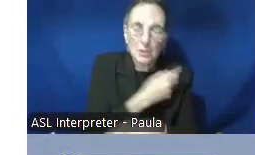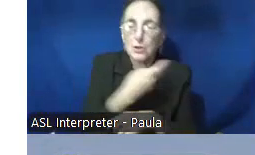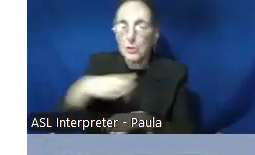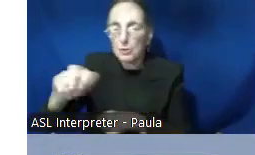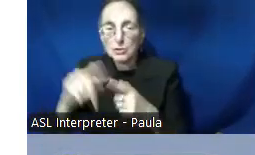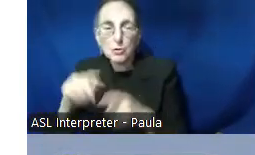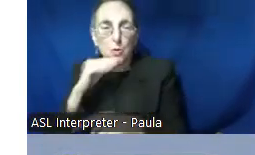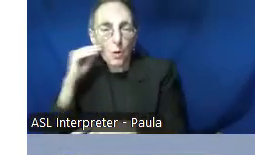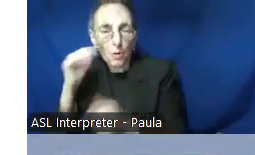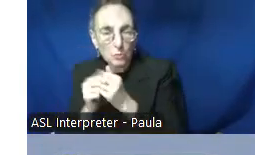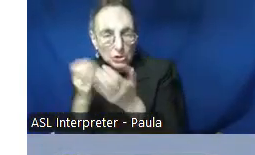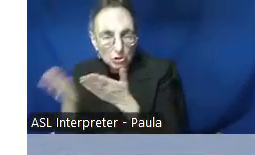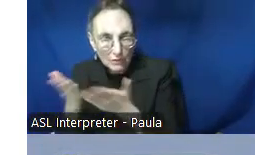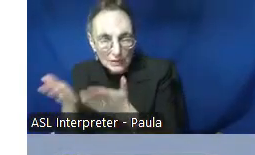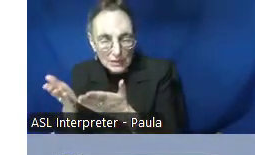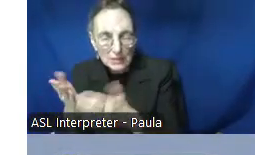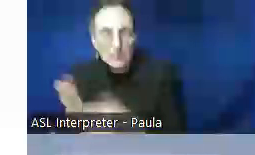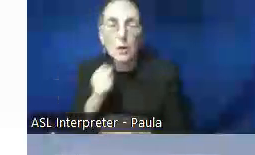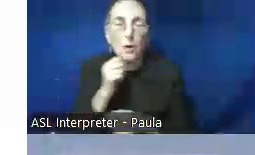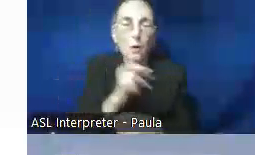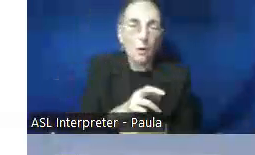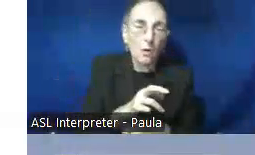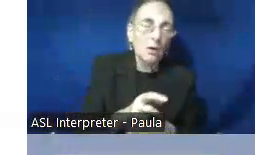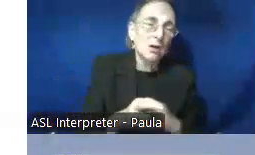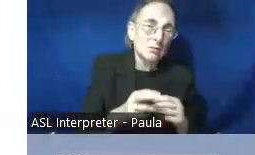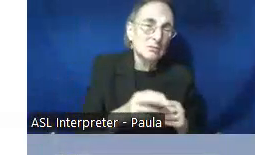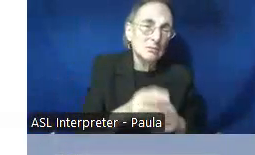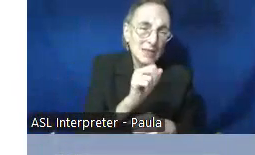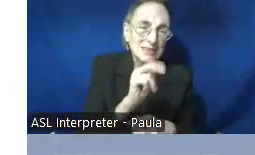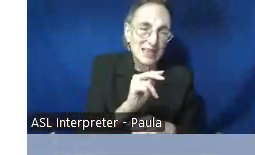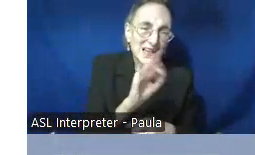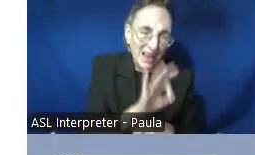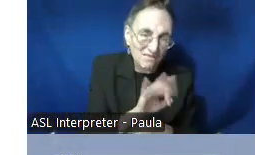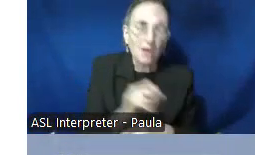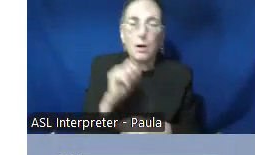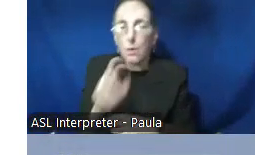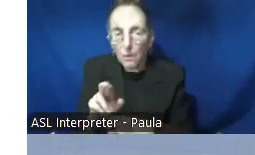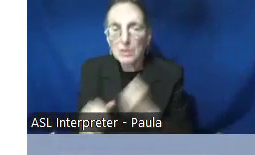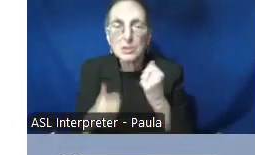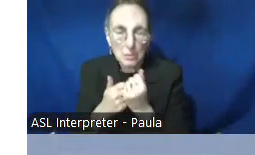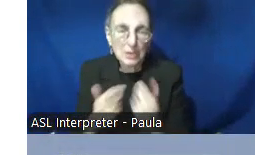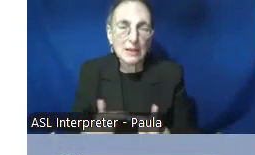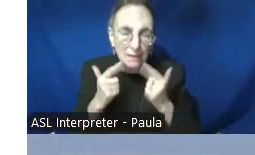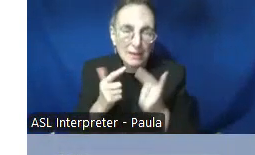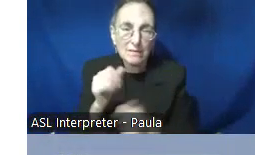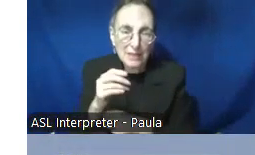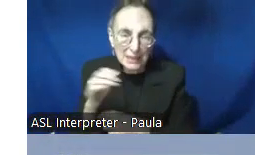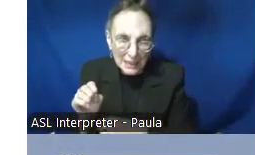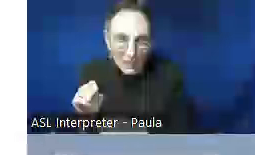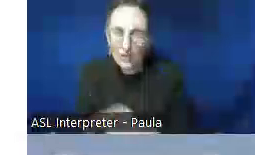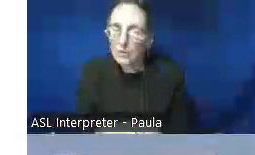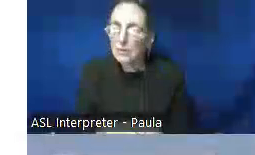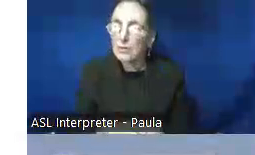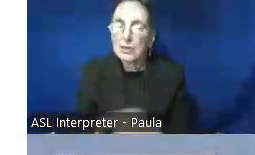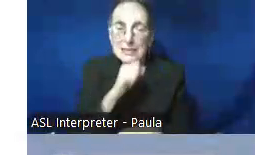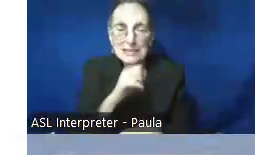services or to skilled or supportive living care. We provide senior information